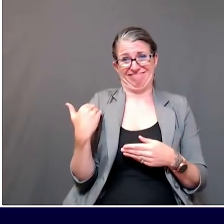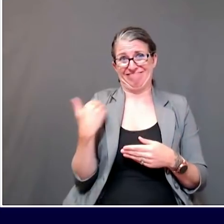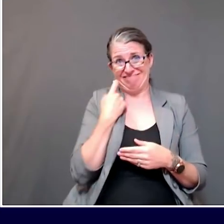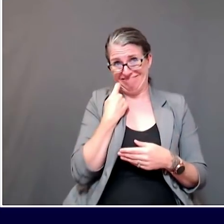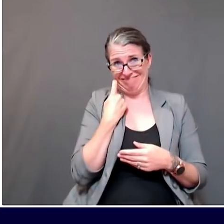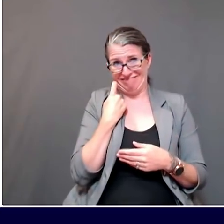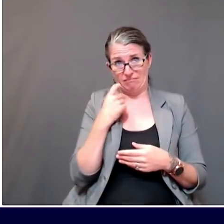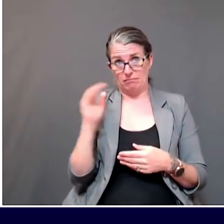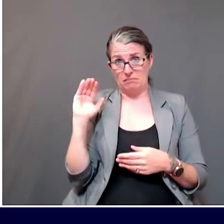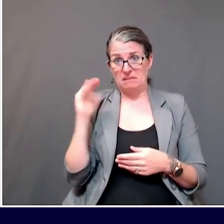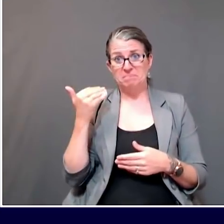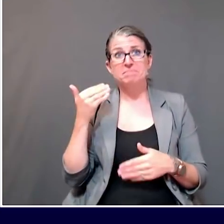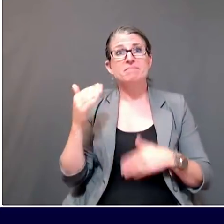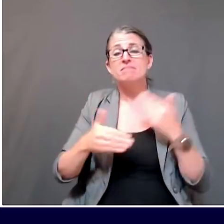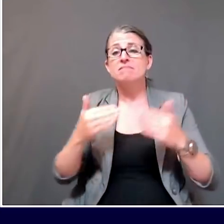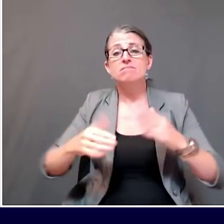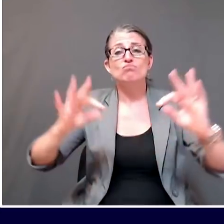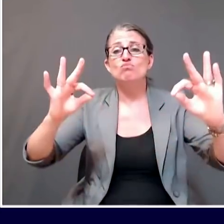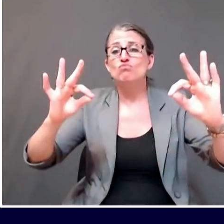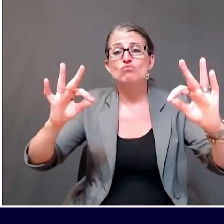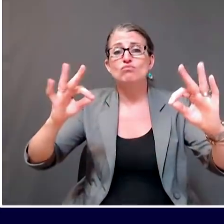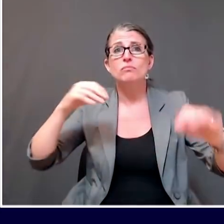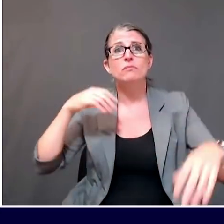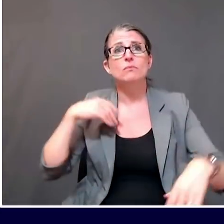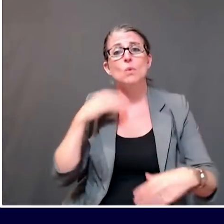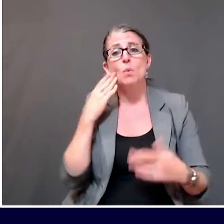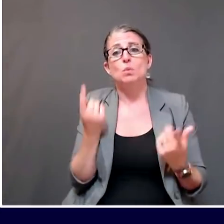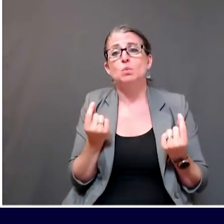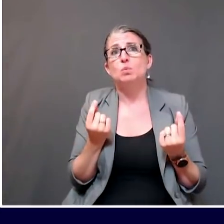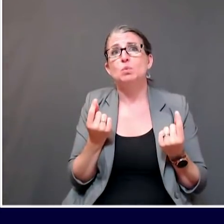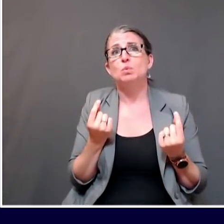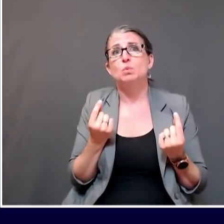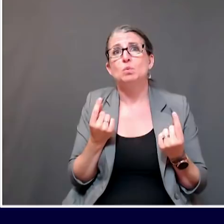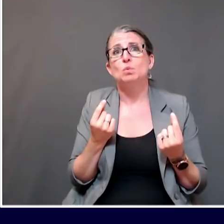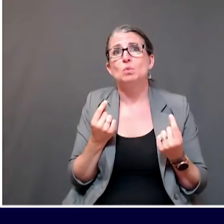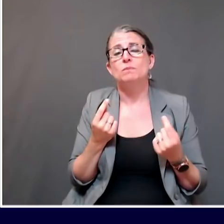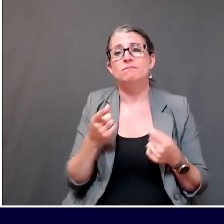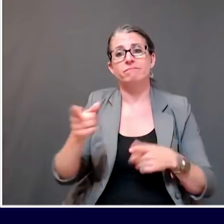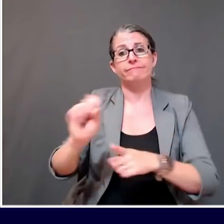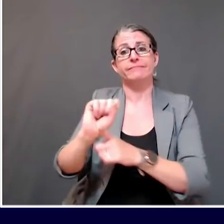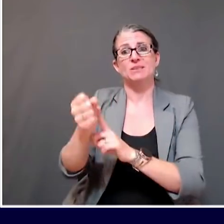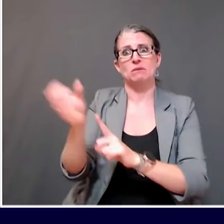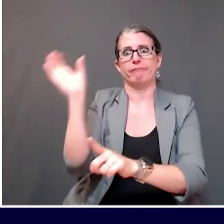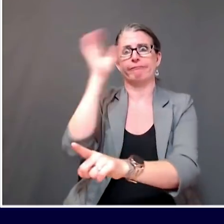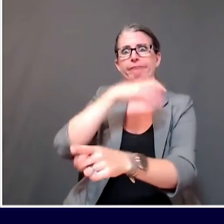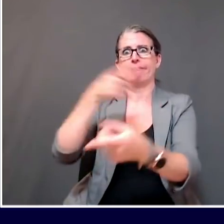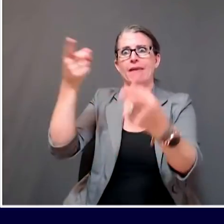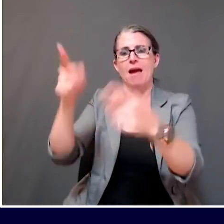should with respect to these atypical situations. I'm sure there will be things that we